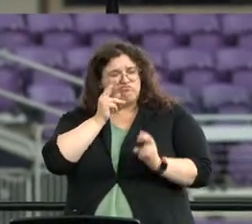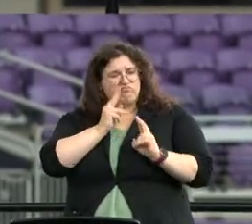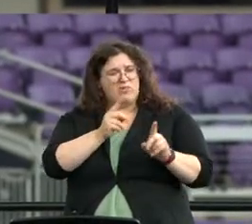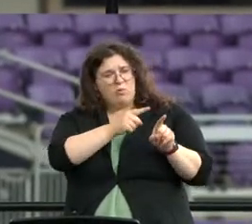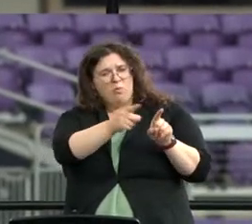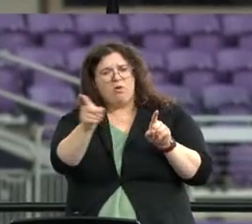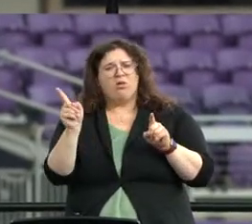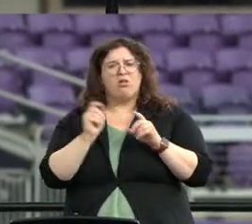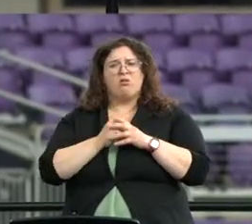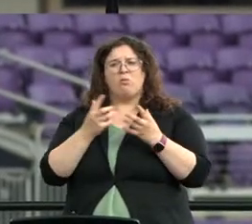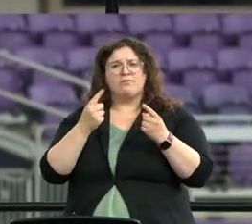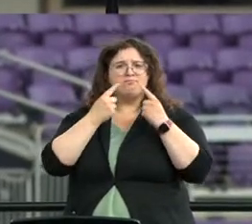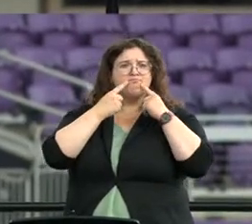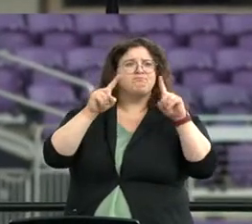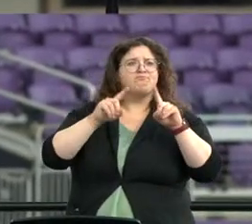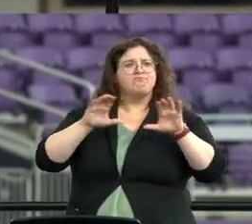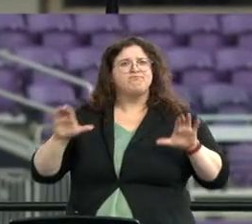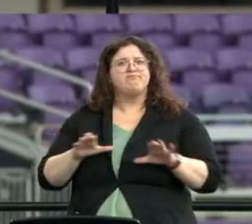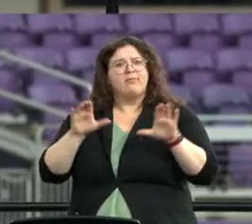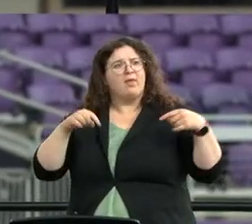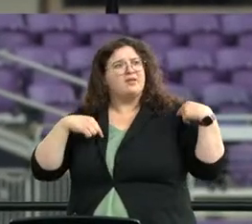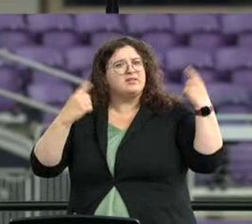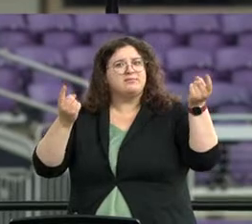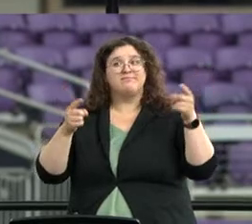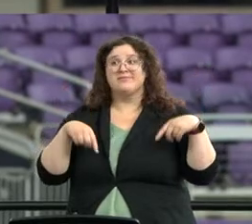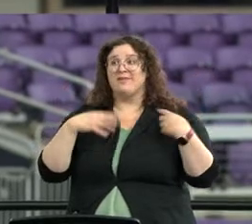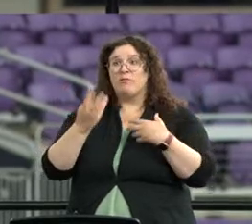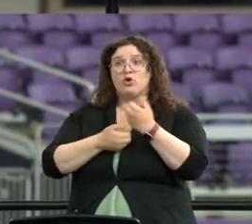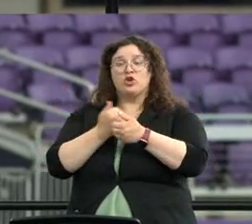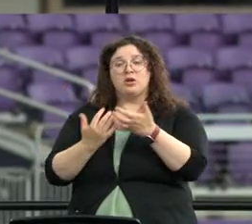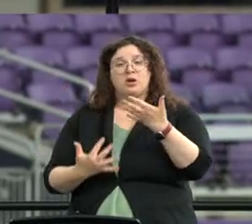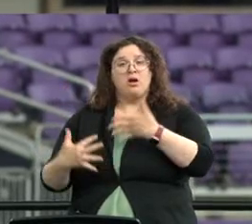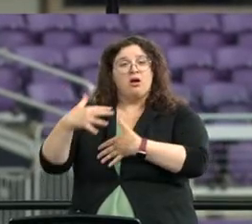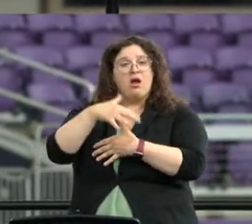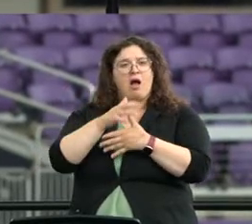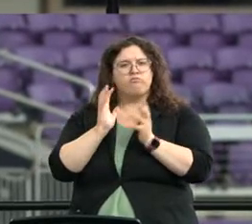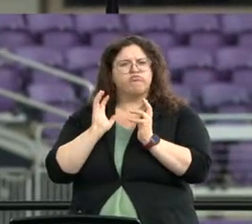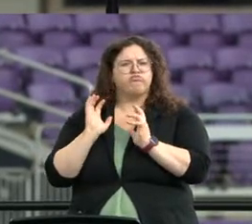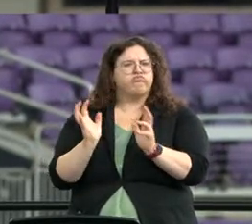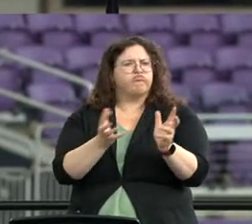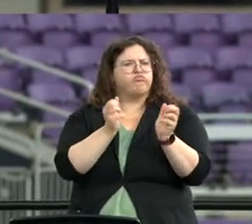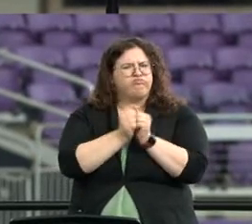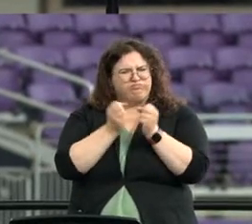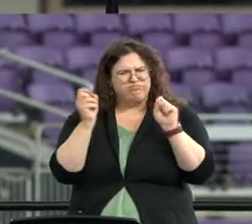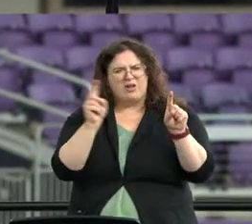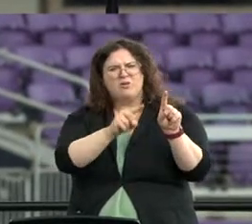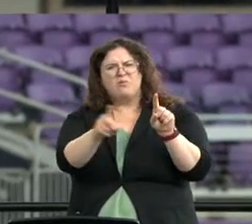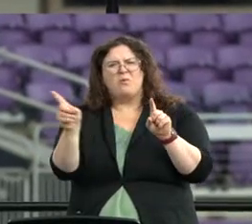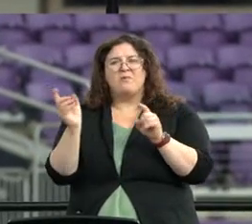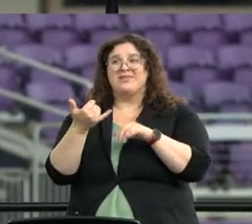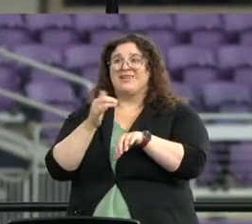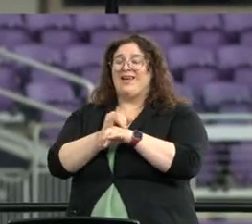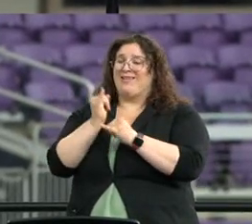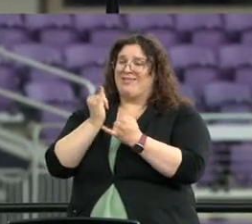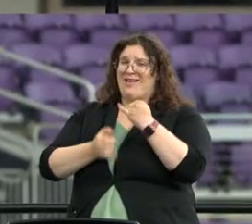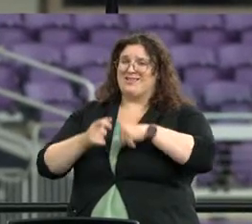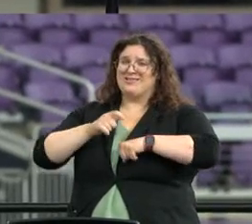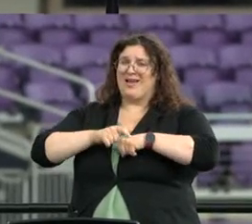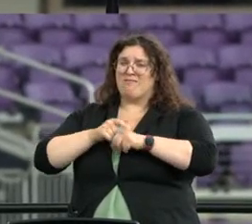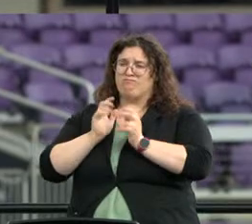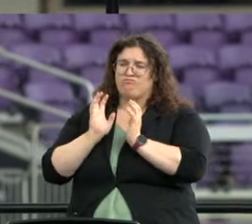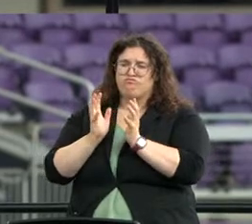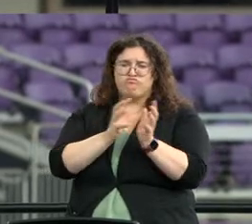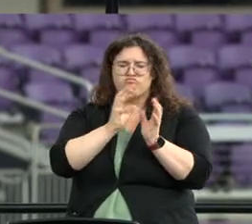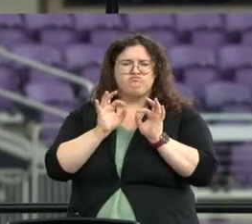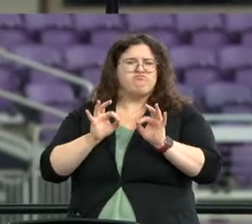what you've accomplished and what you've done. Over the 4 years, I've had many, many conversations. Tonight is the final time, and